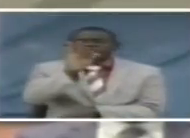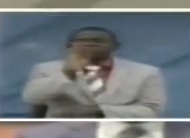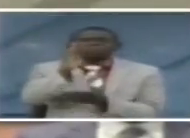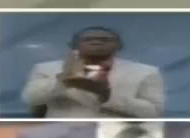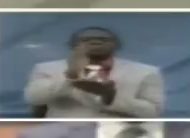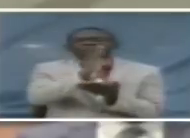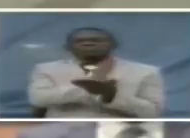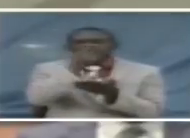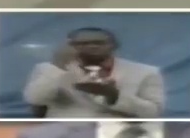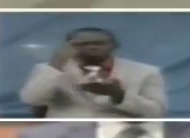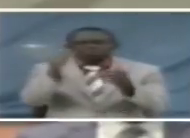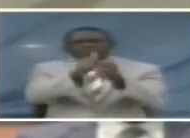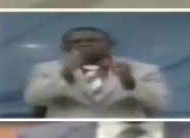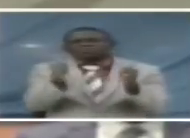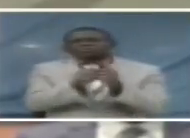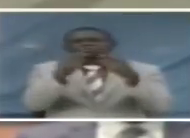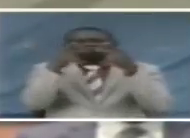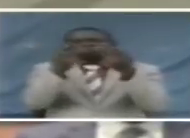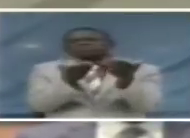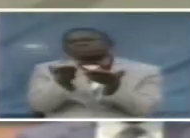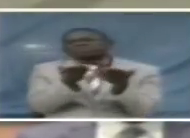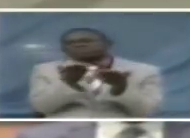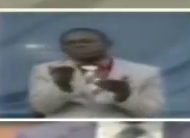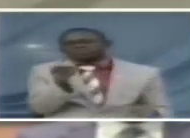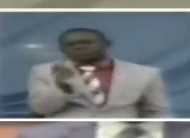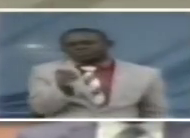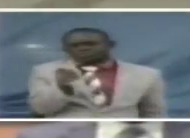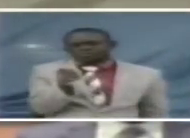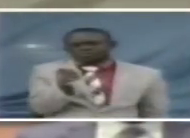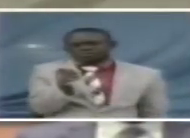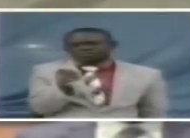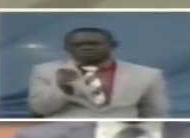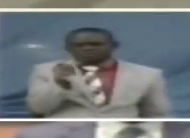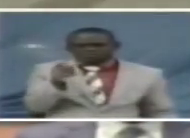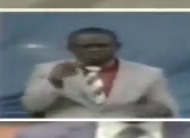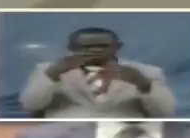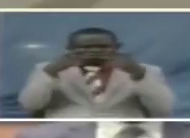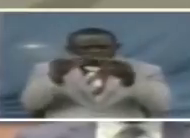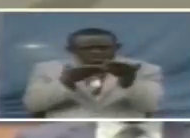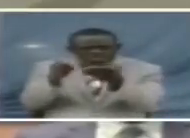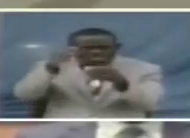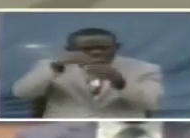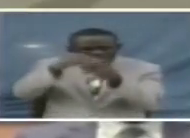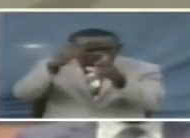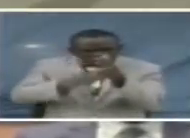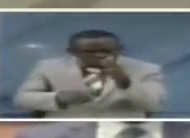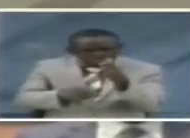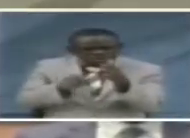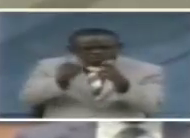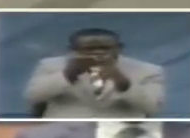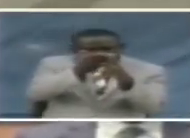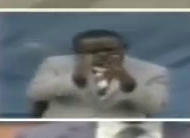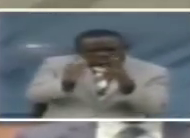25.9 billion on general public services. Significant outlays under